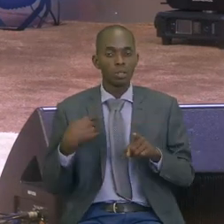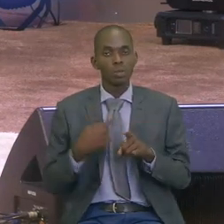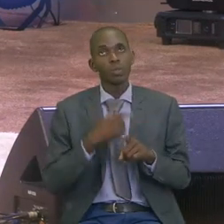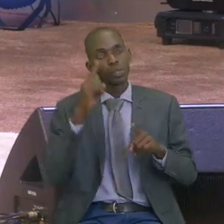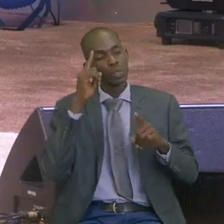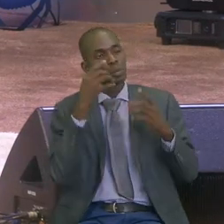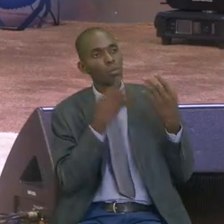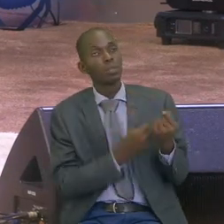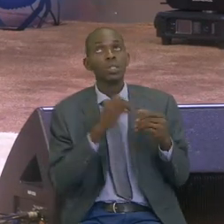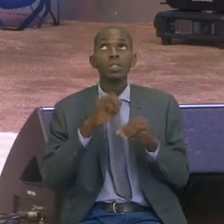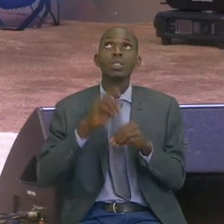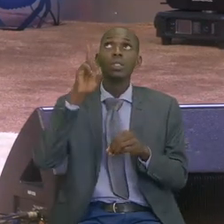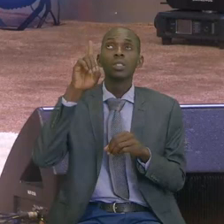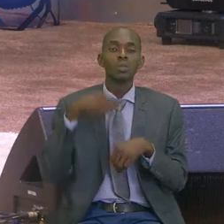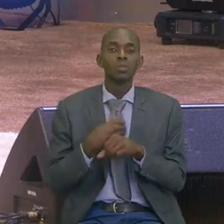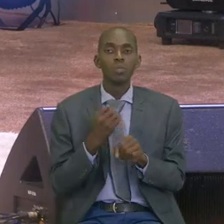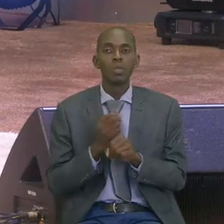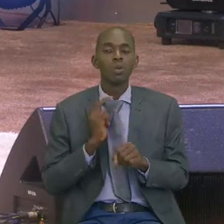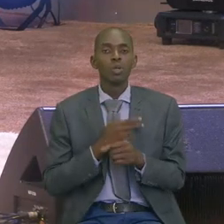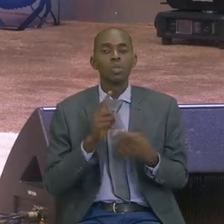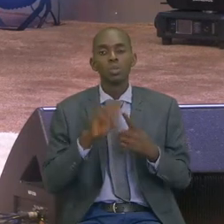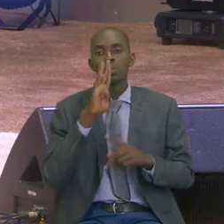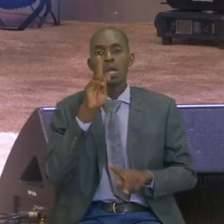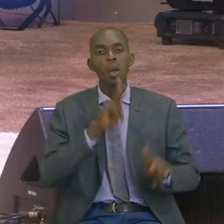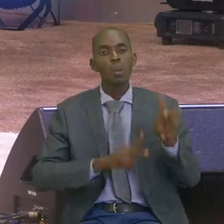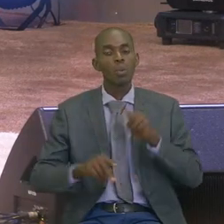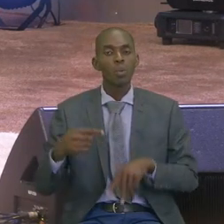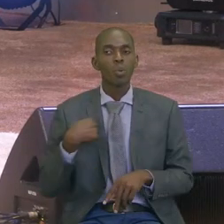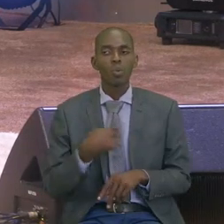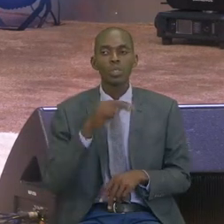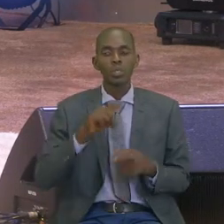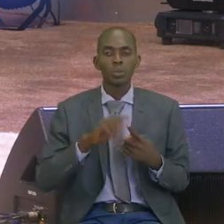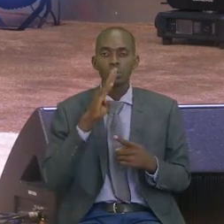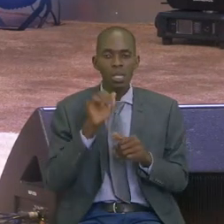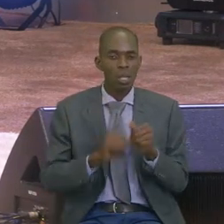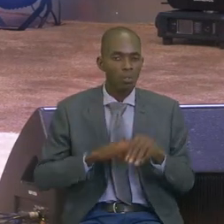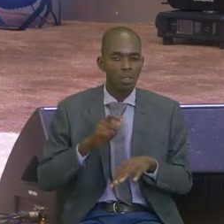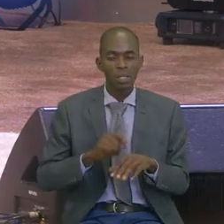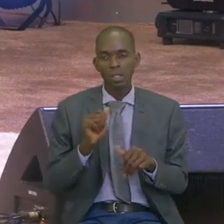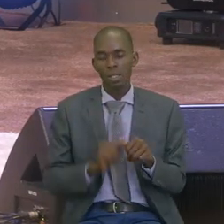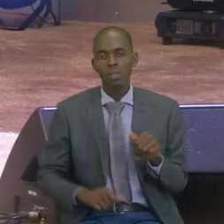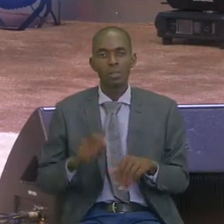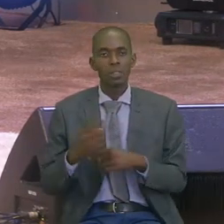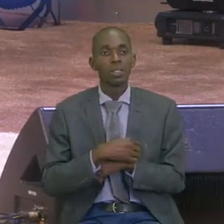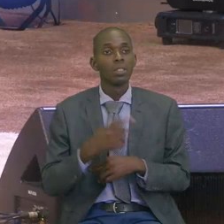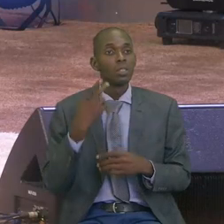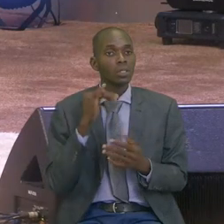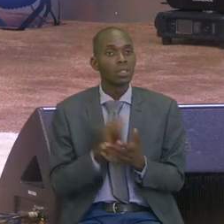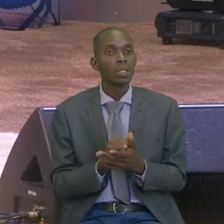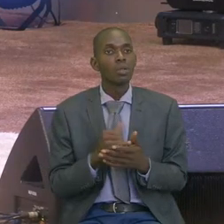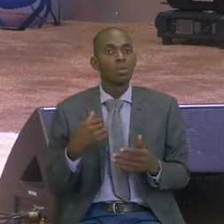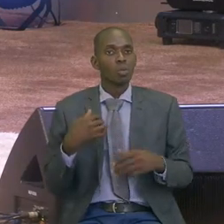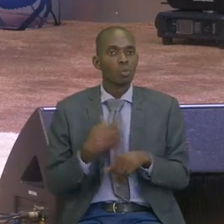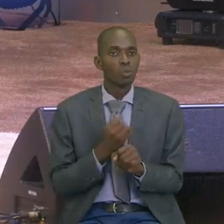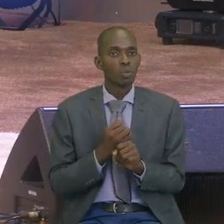he makes us the people we are to be anytime and every time. He says he'll make you perfect in every good work to do